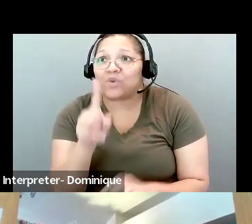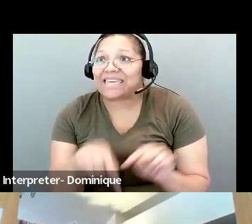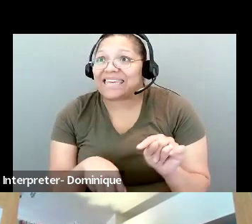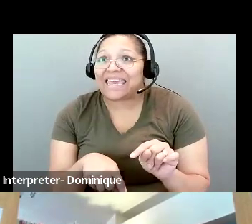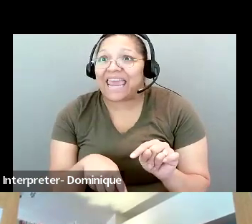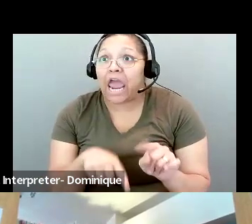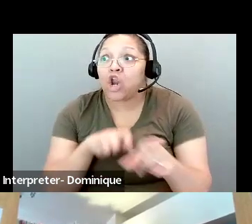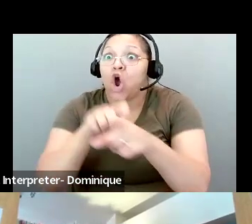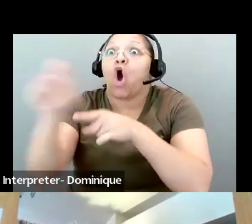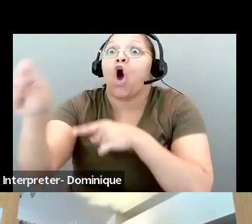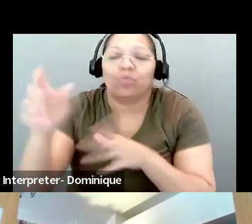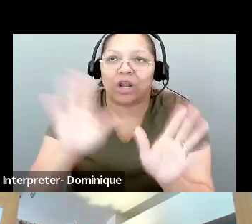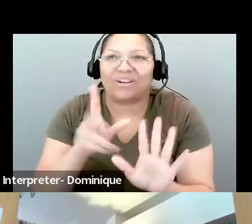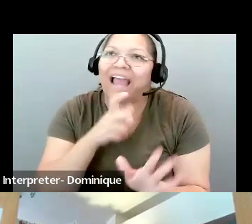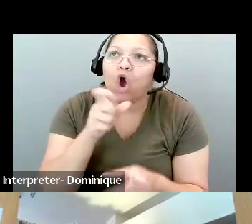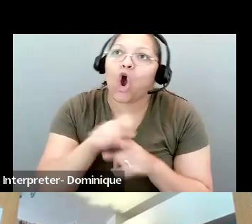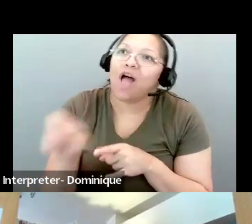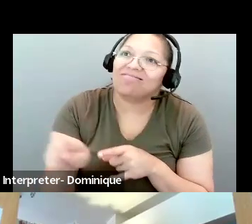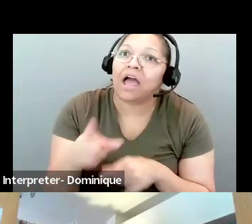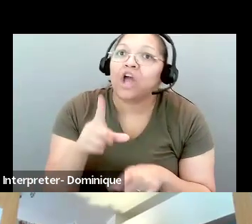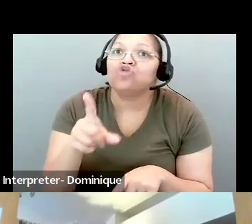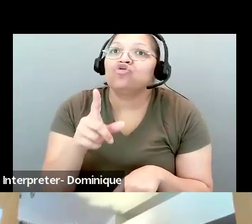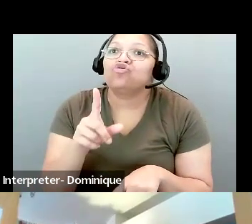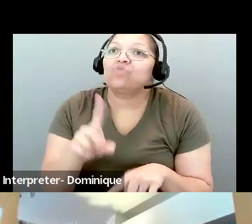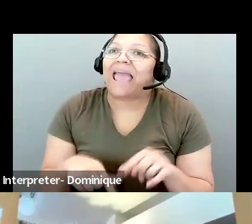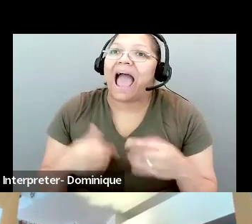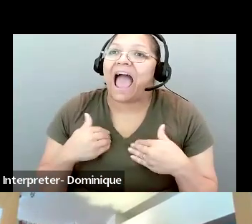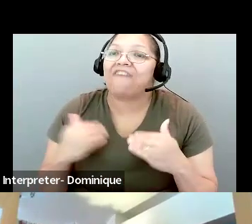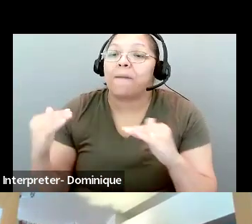call out, or not call out, but have peer-to-peer. You can't